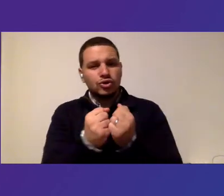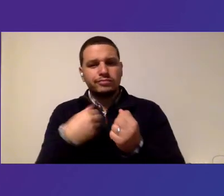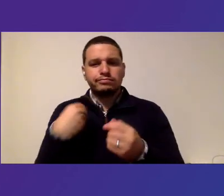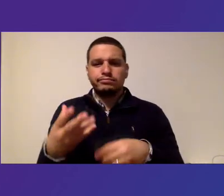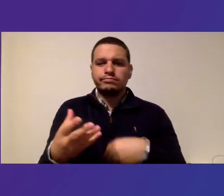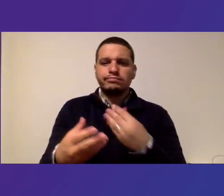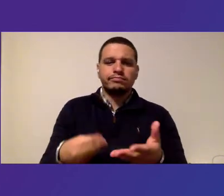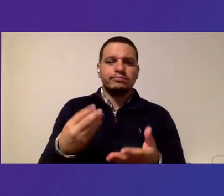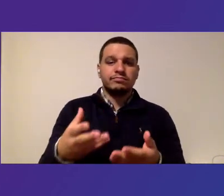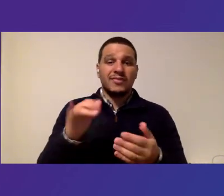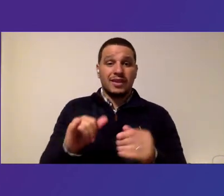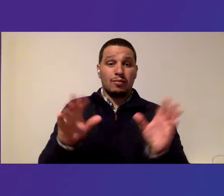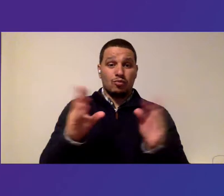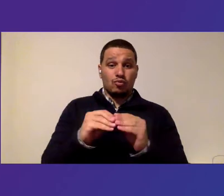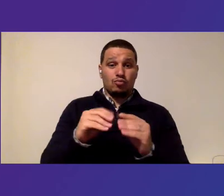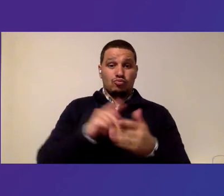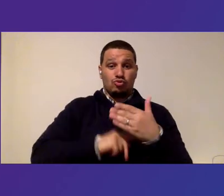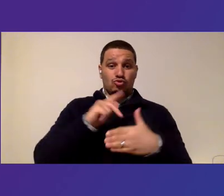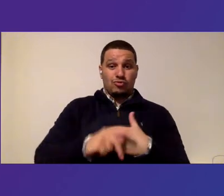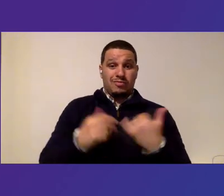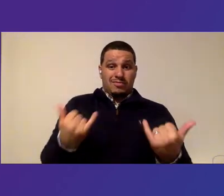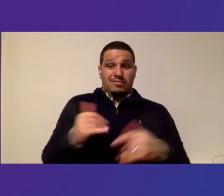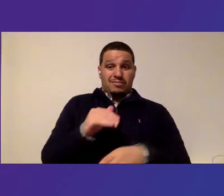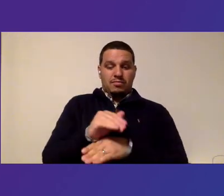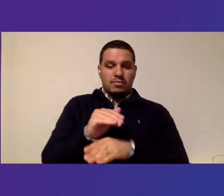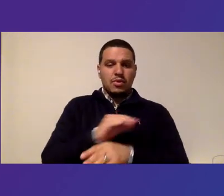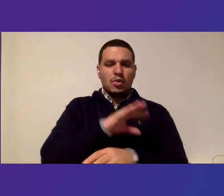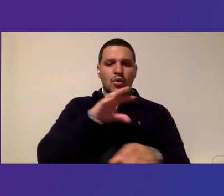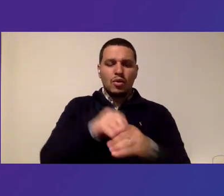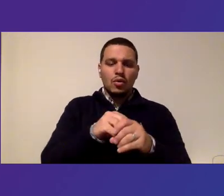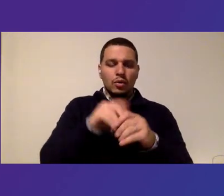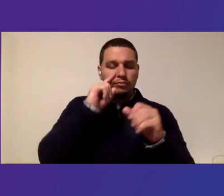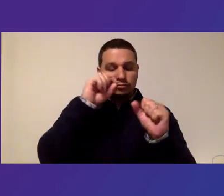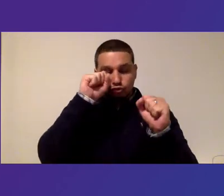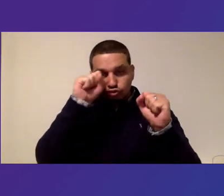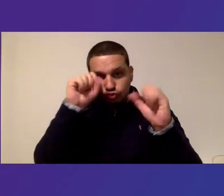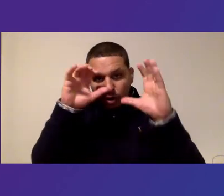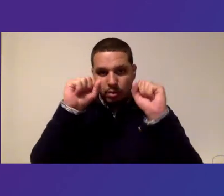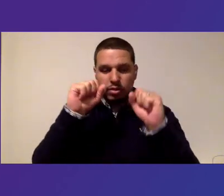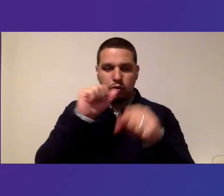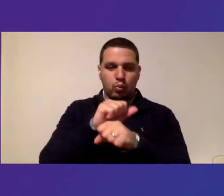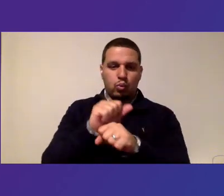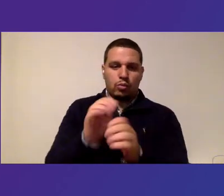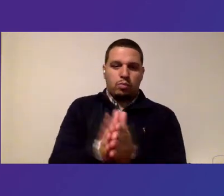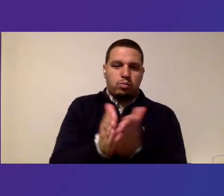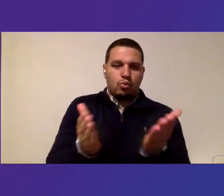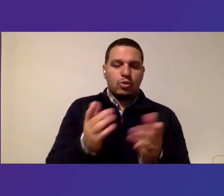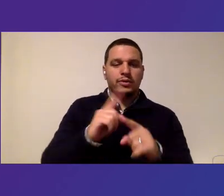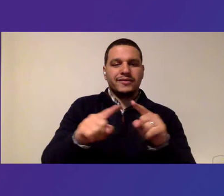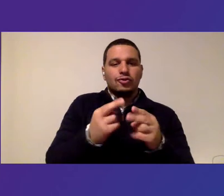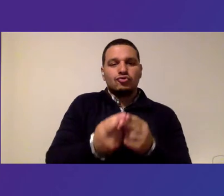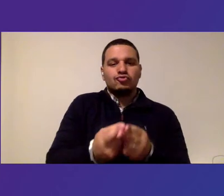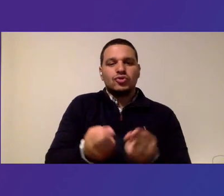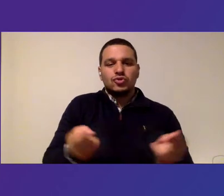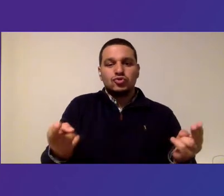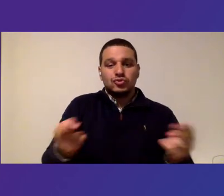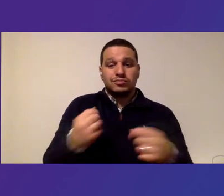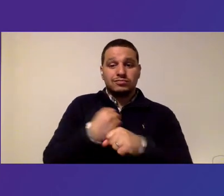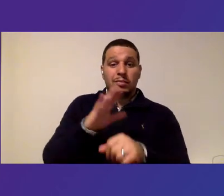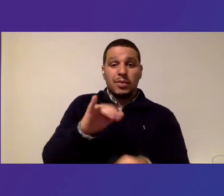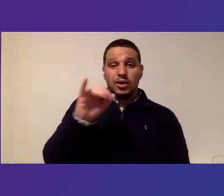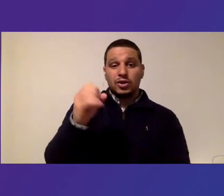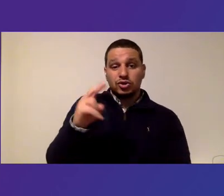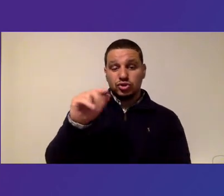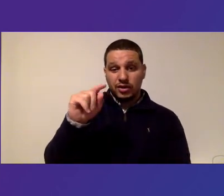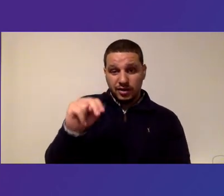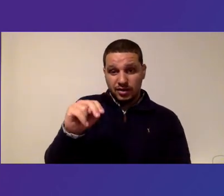the symposium program book, which includes an incredible workbook and resources curated by Jonathan